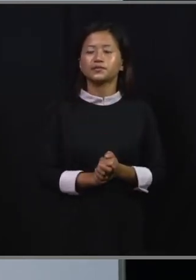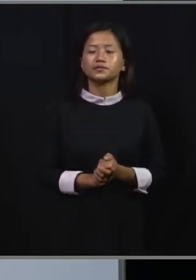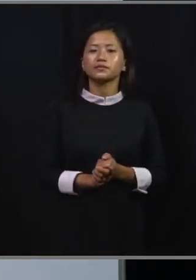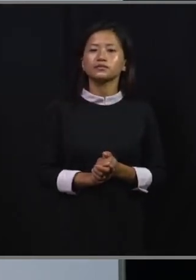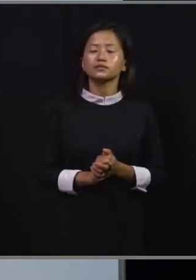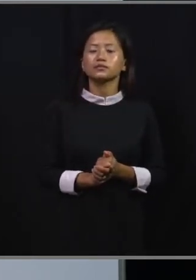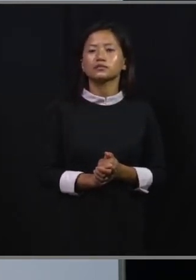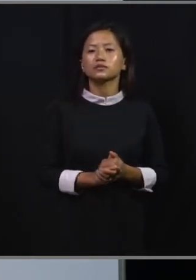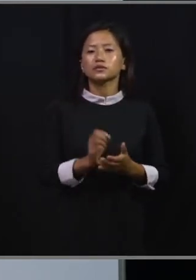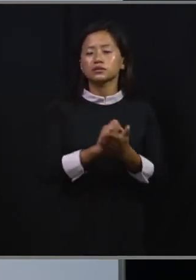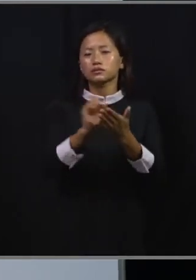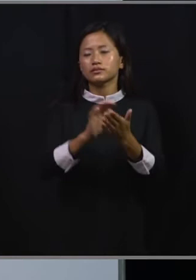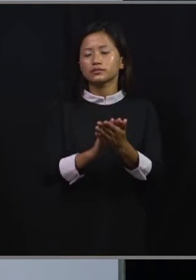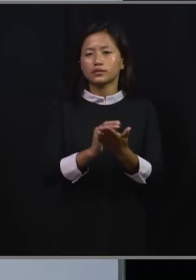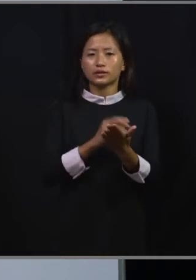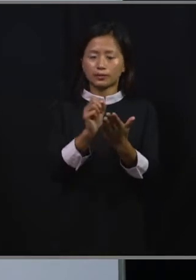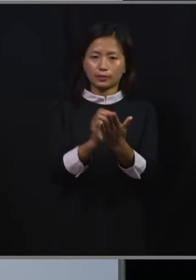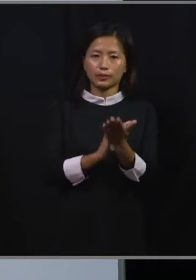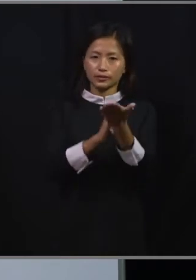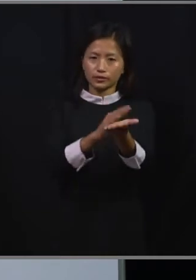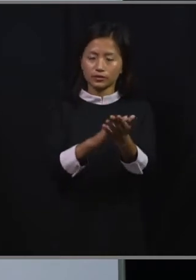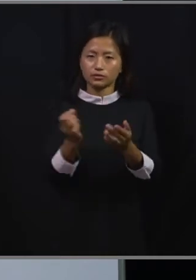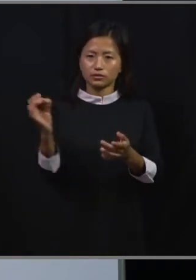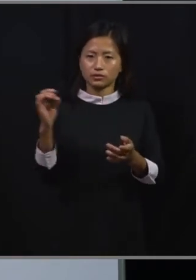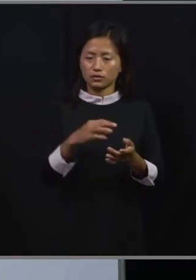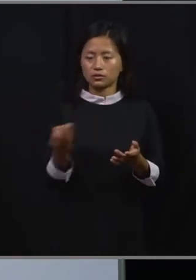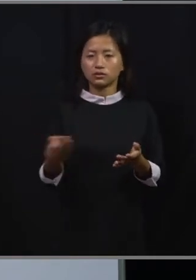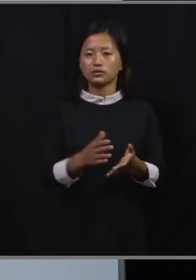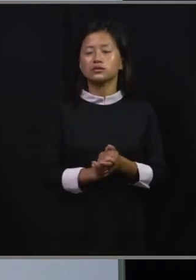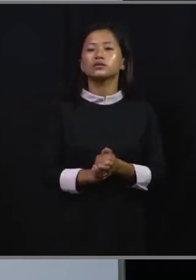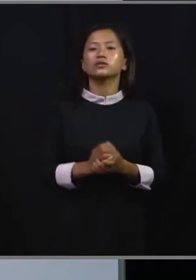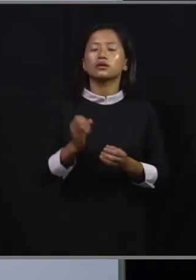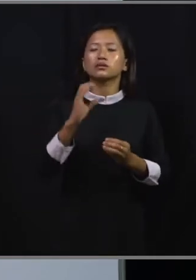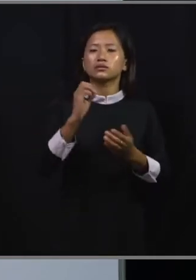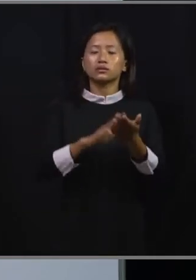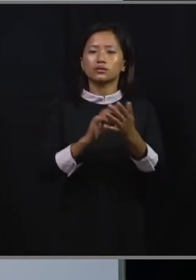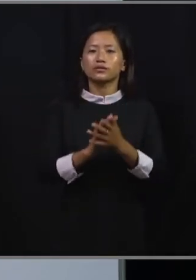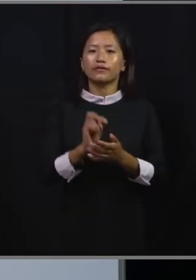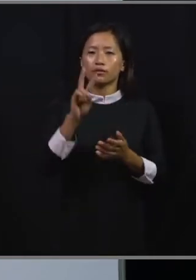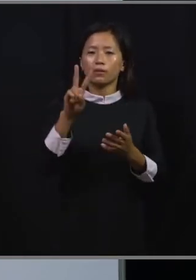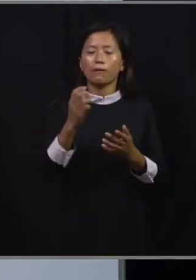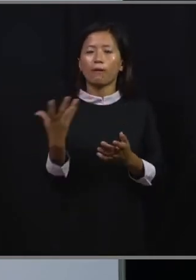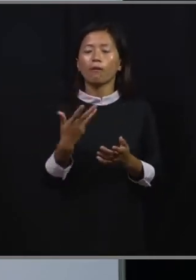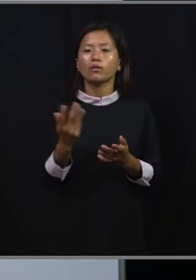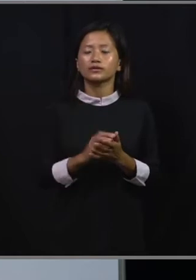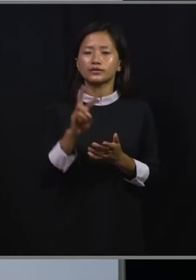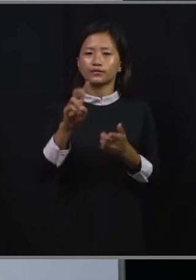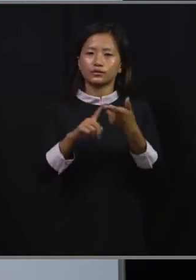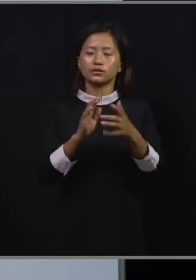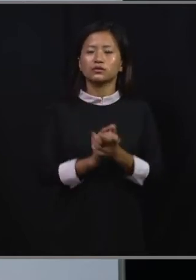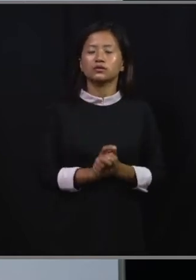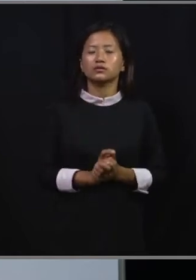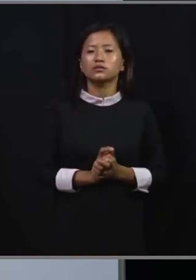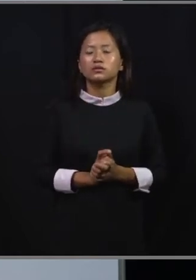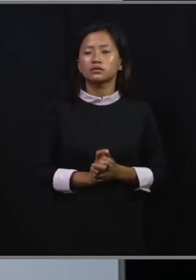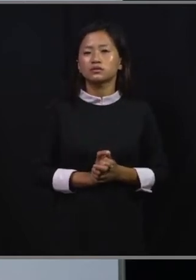sign convention, or you can write by applying new Cartesian sign convention. So what is VE? What is VE? Dear students, as you can see, what is